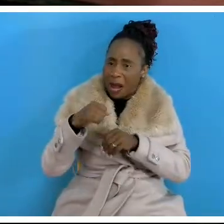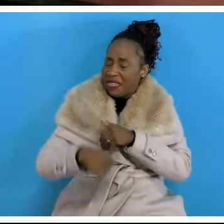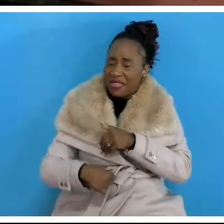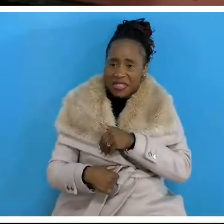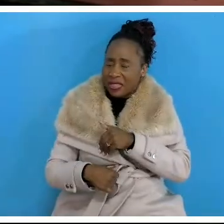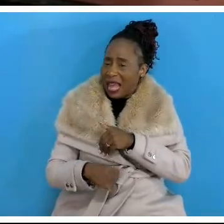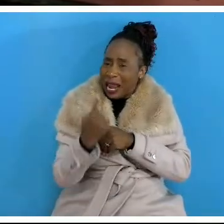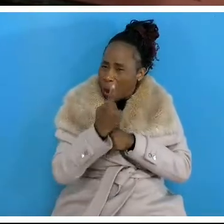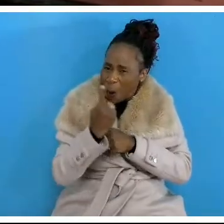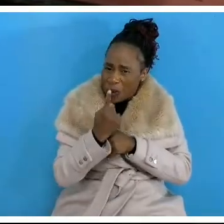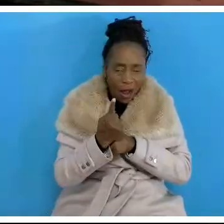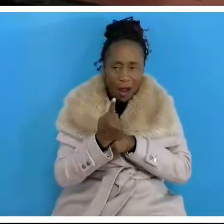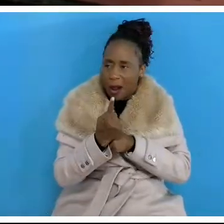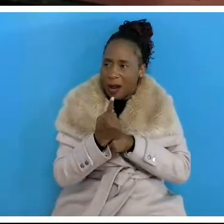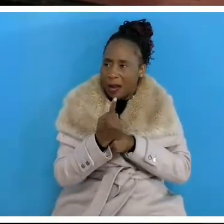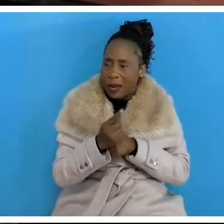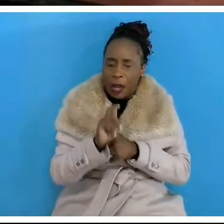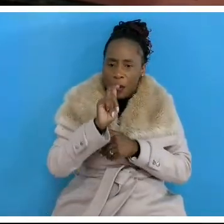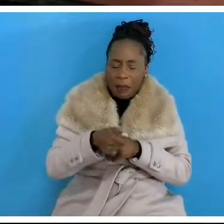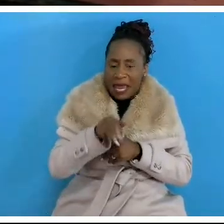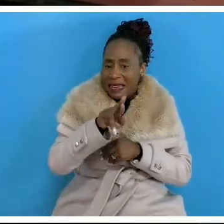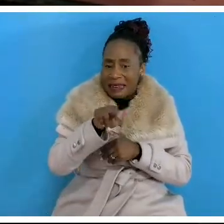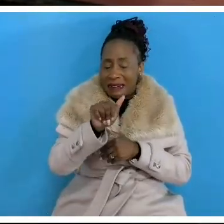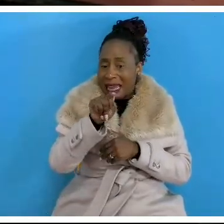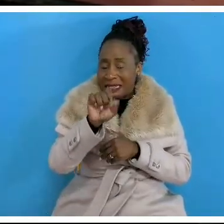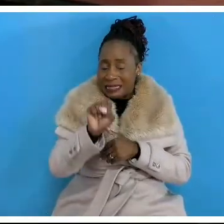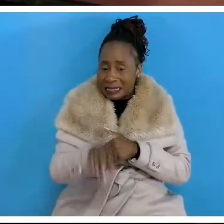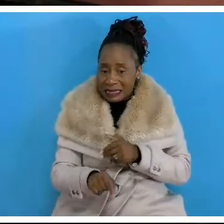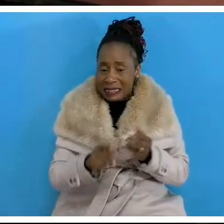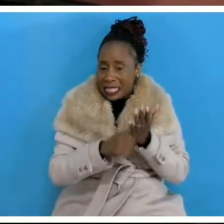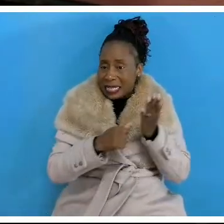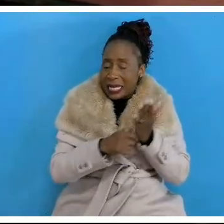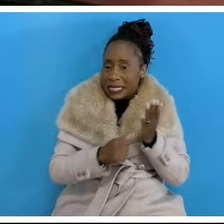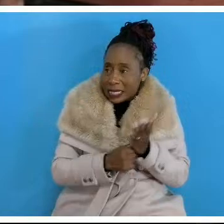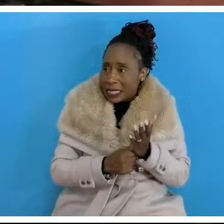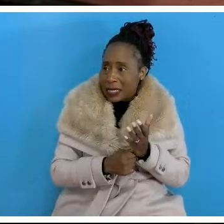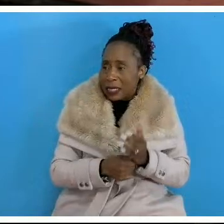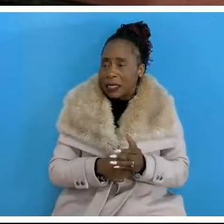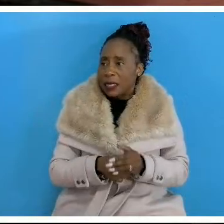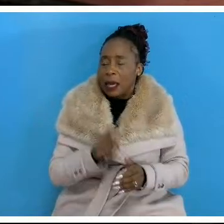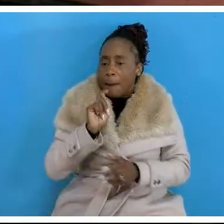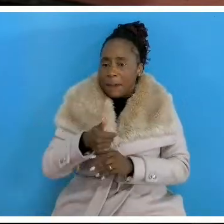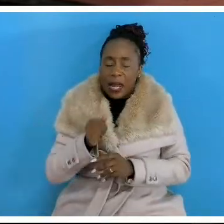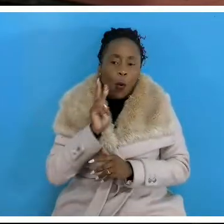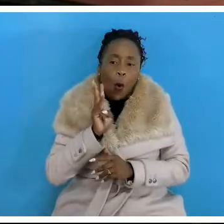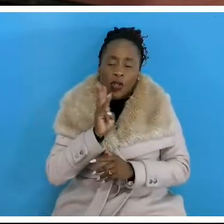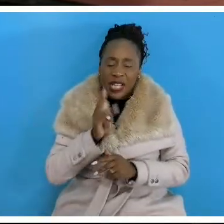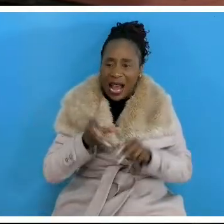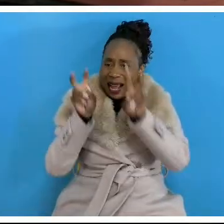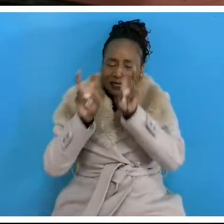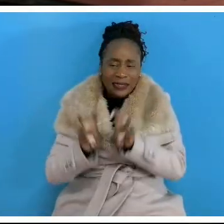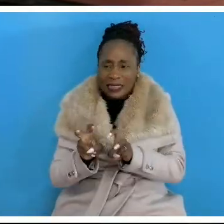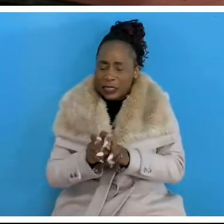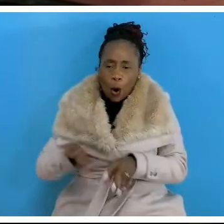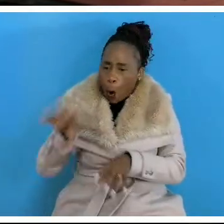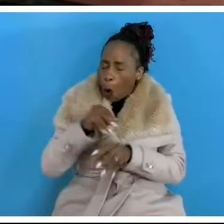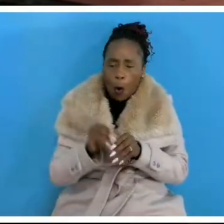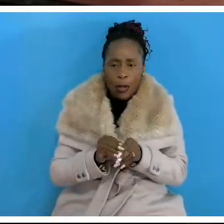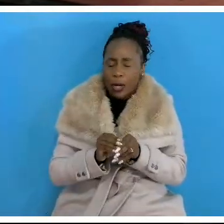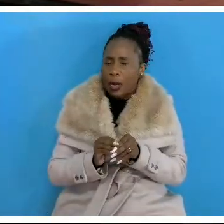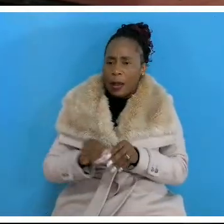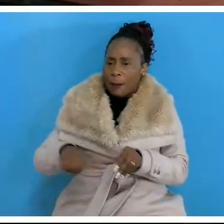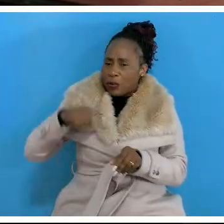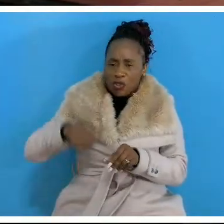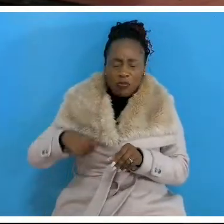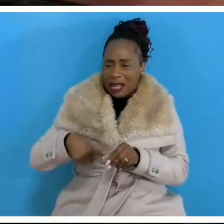cannot. You must pay rates and taxes. If you have a property, you must pay water and lights. You must pay all the municipality